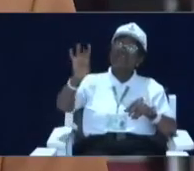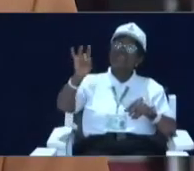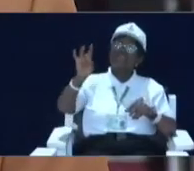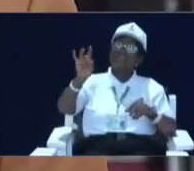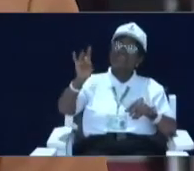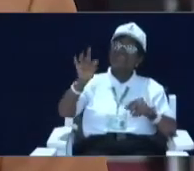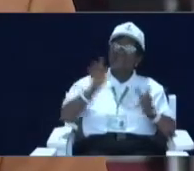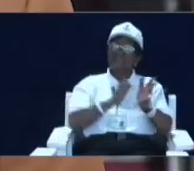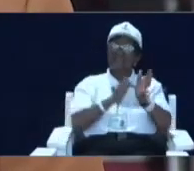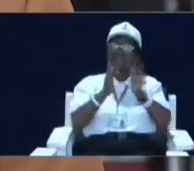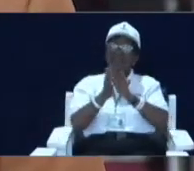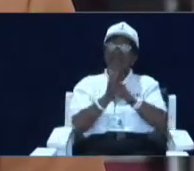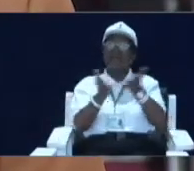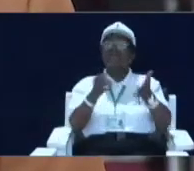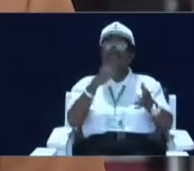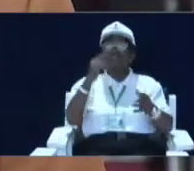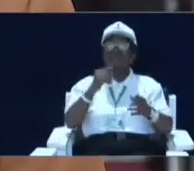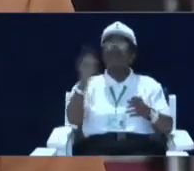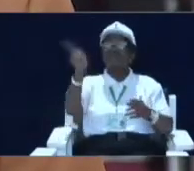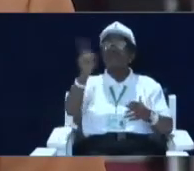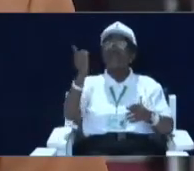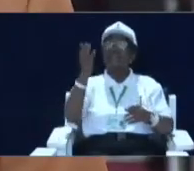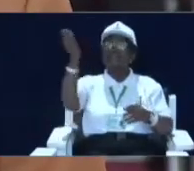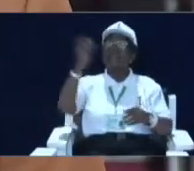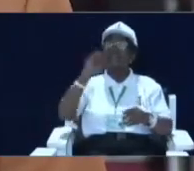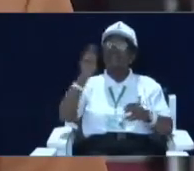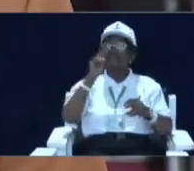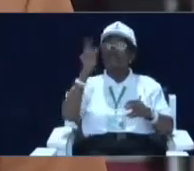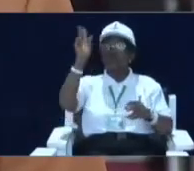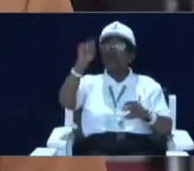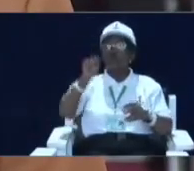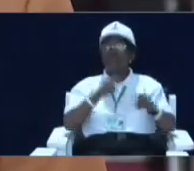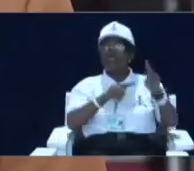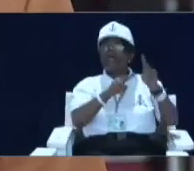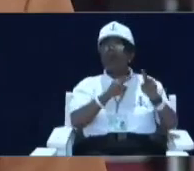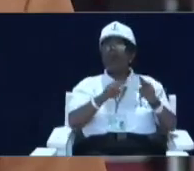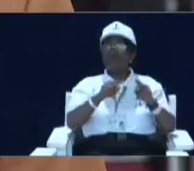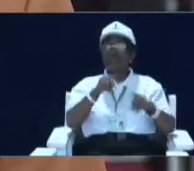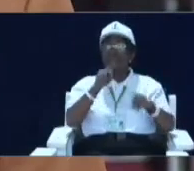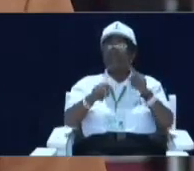the Bible says, where there's no vision, the people perish.